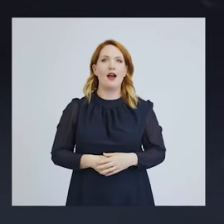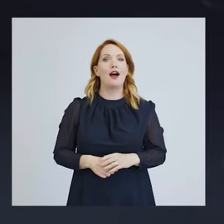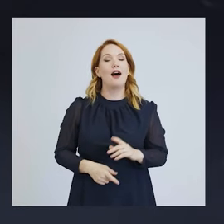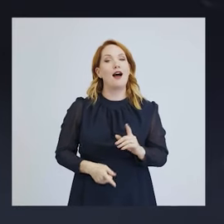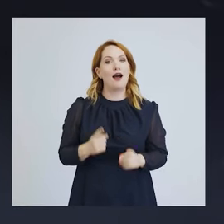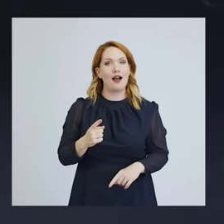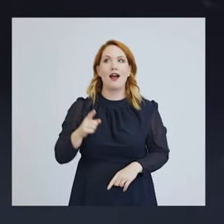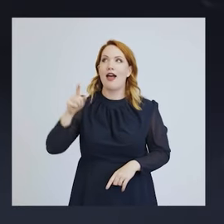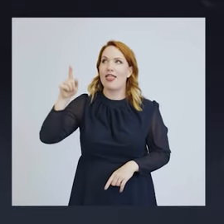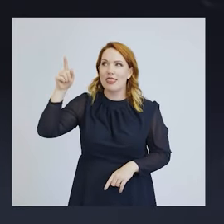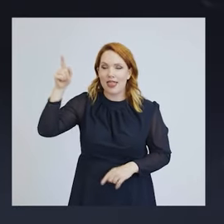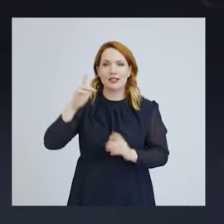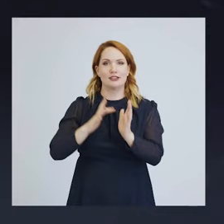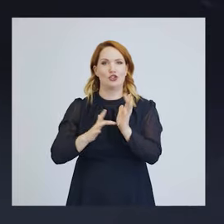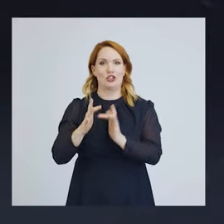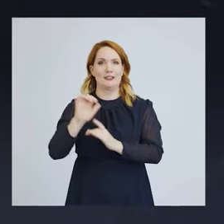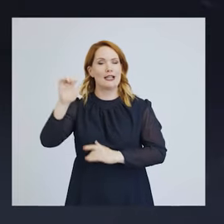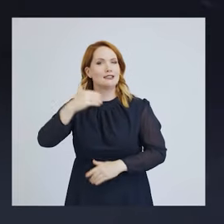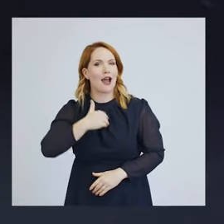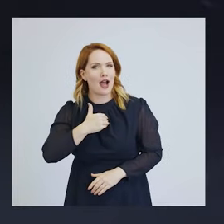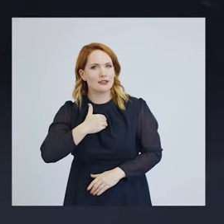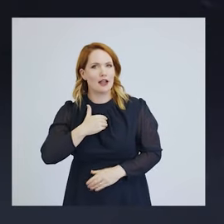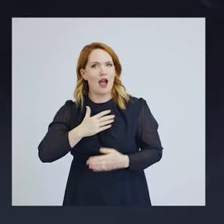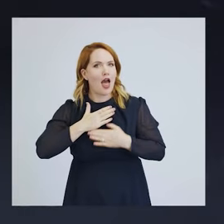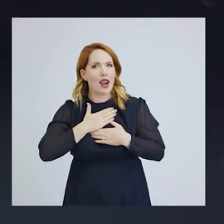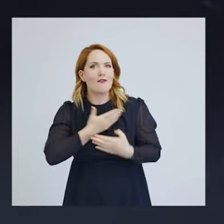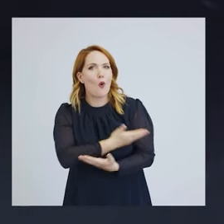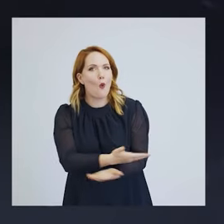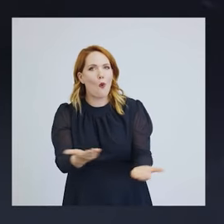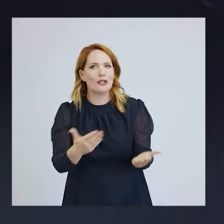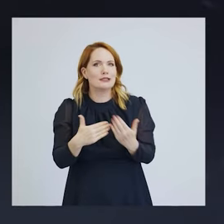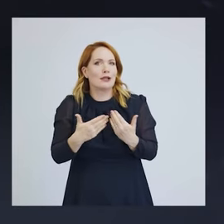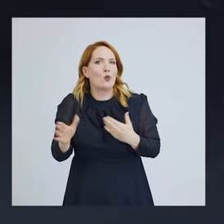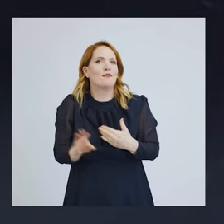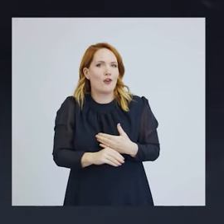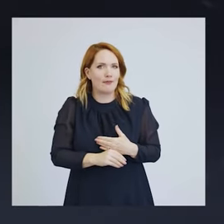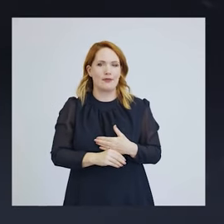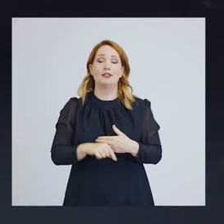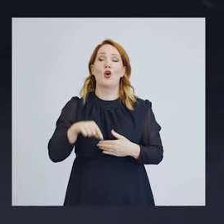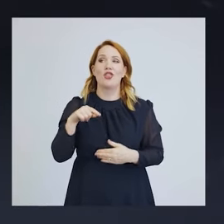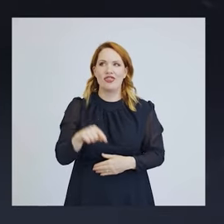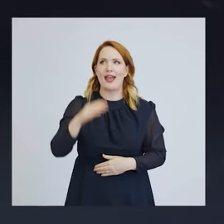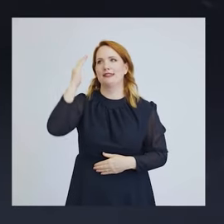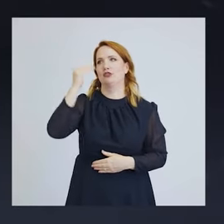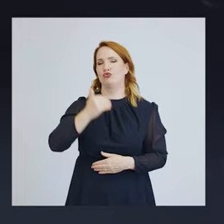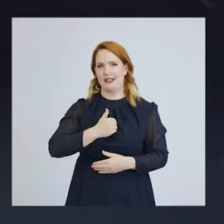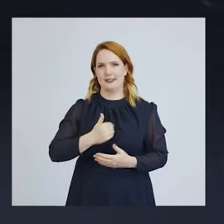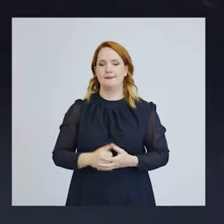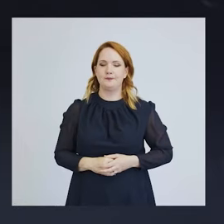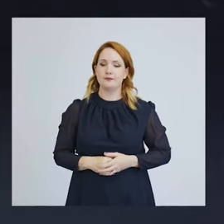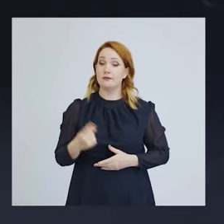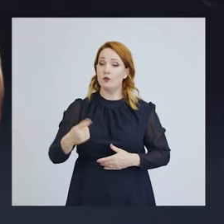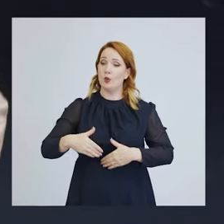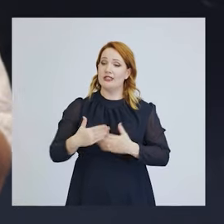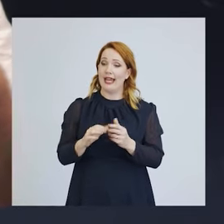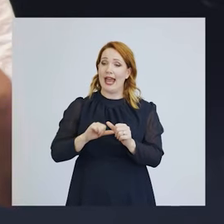love people like this? And yet I realized that that is the very heart of Jesus, to love people no matter where they're from. And that was